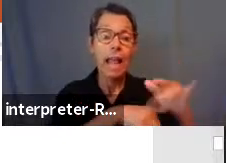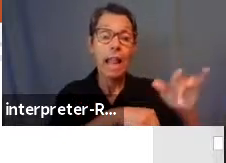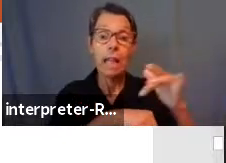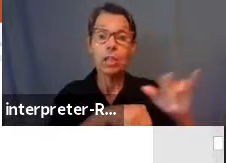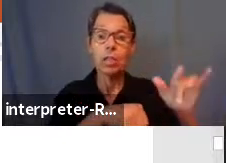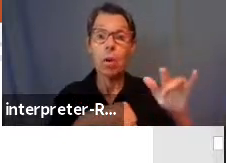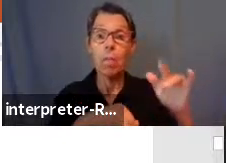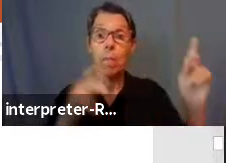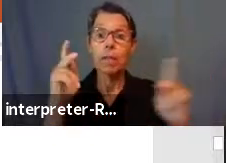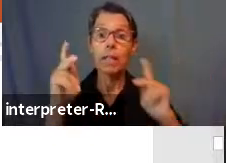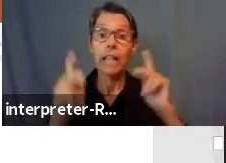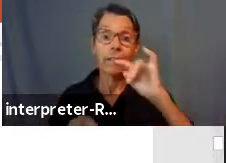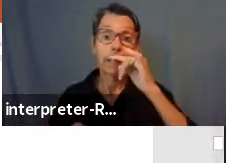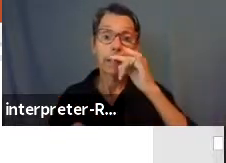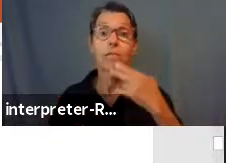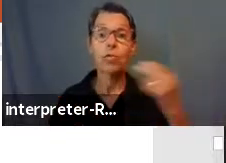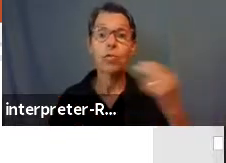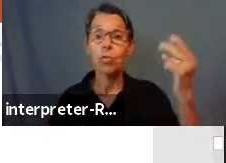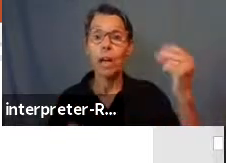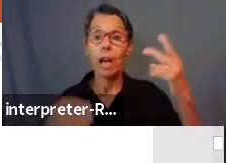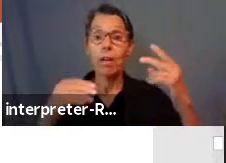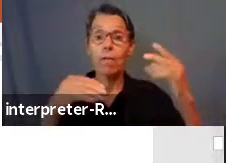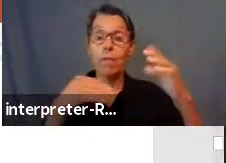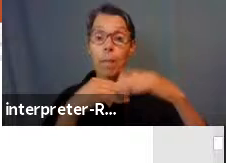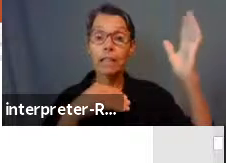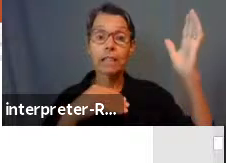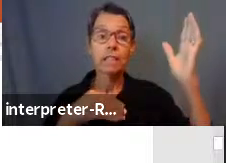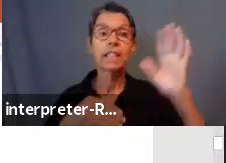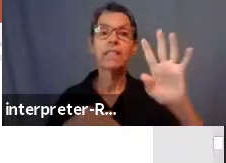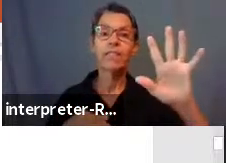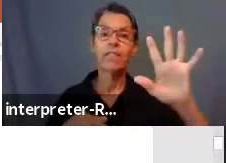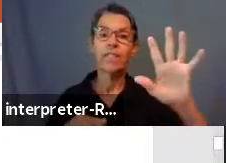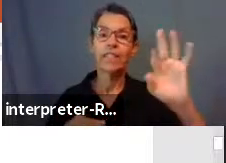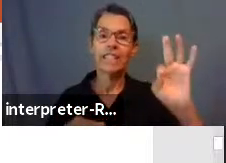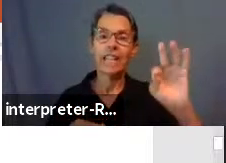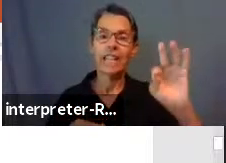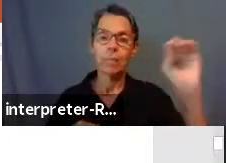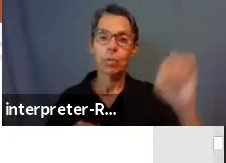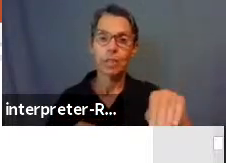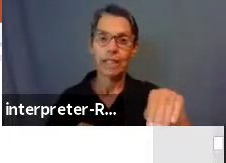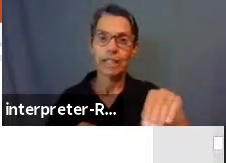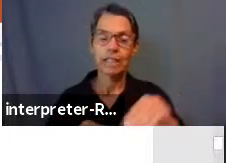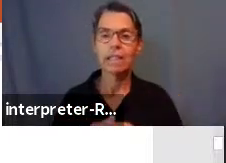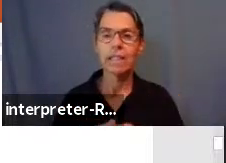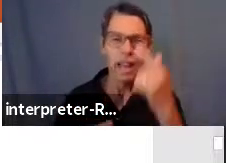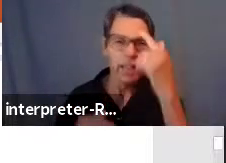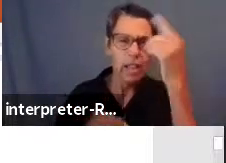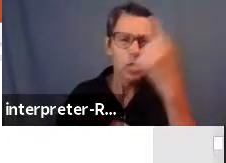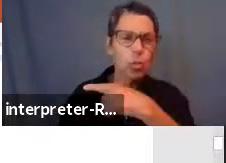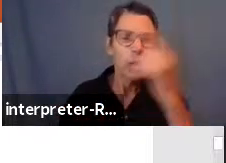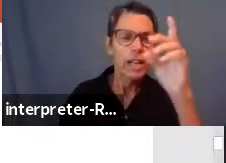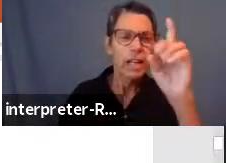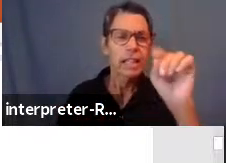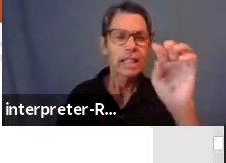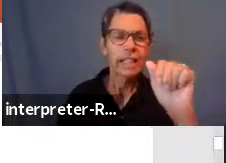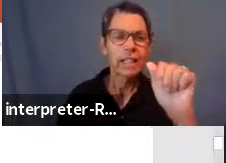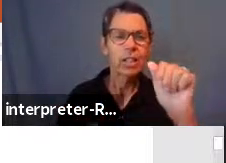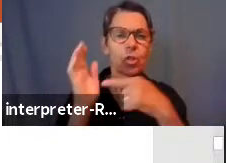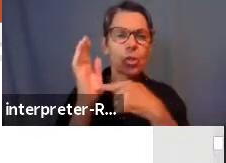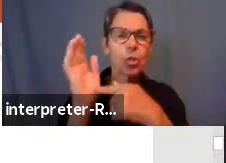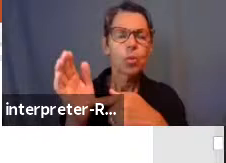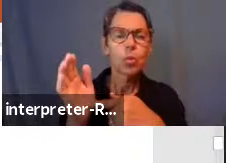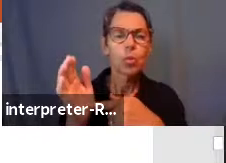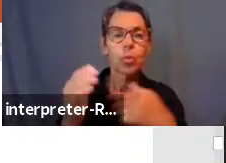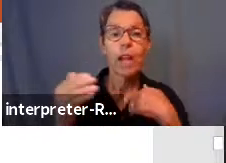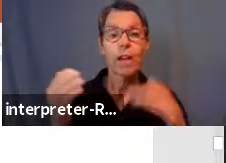plus that's fully vaccinated is 59%. I think today's data shows that now we have actually a